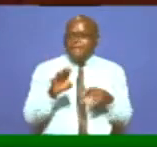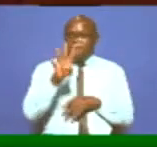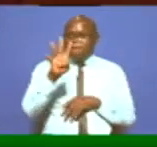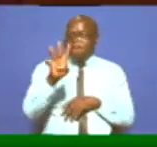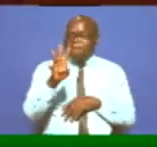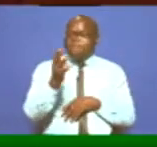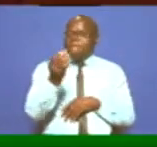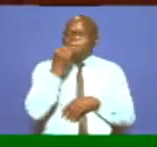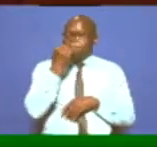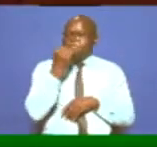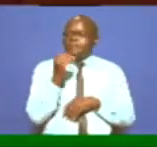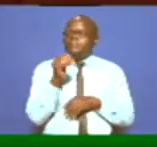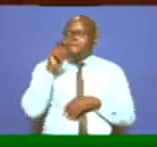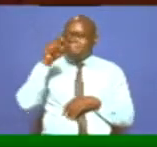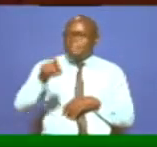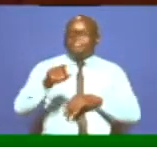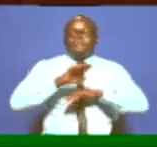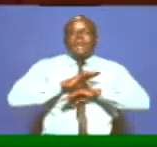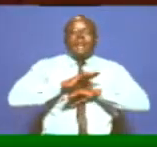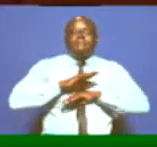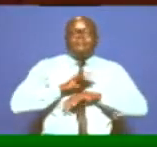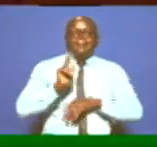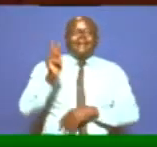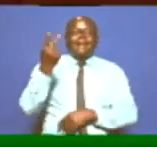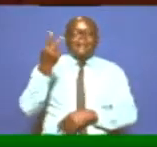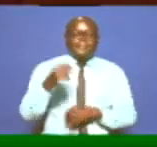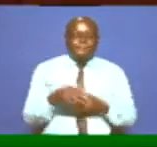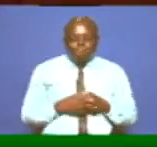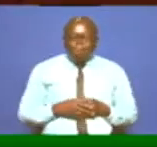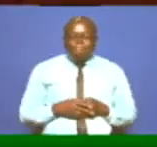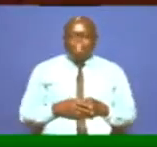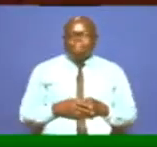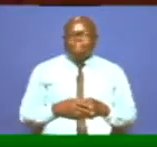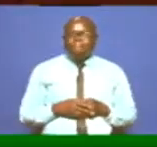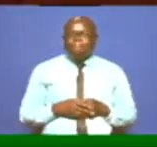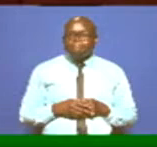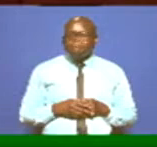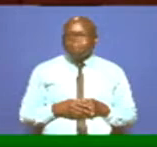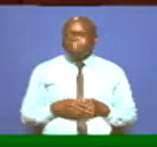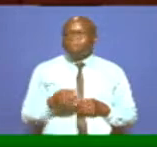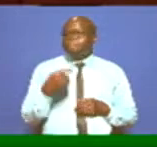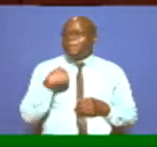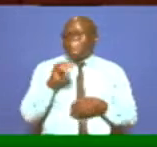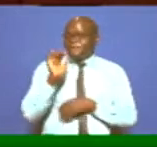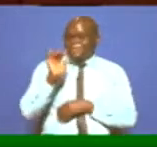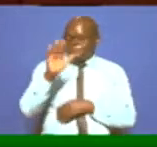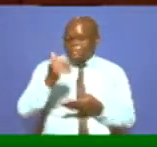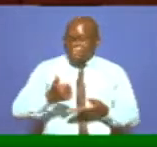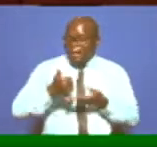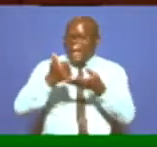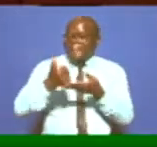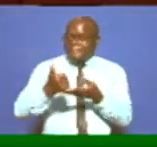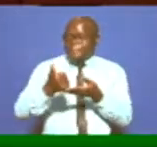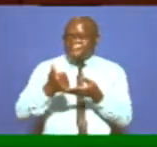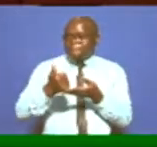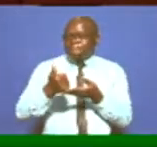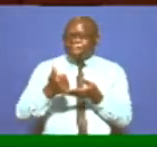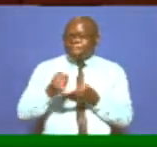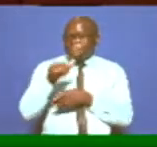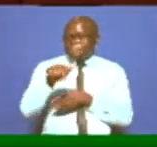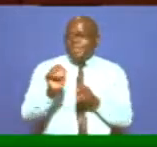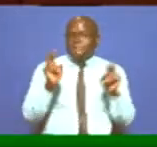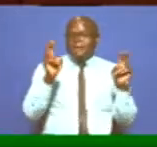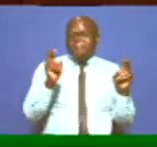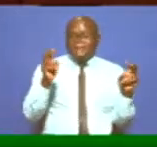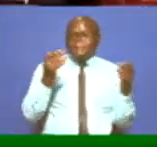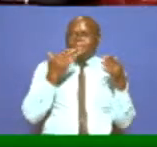food security. Mr. Speaker, I want to seek your directions and indulgence on that matter. Thank